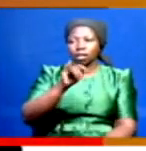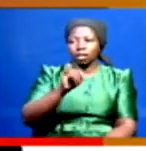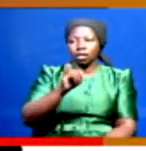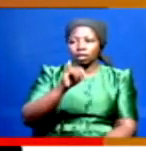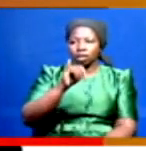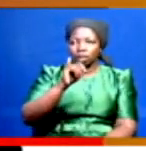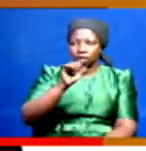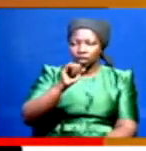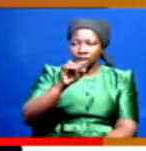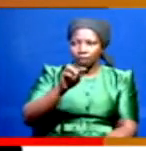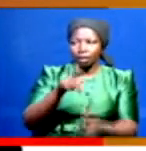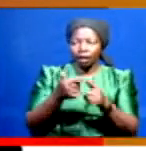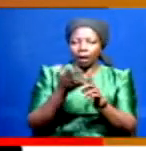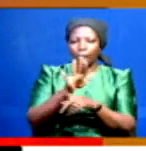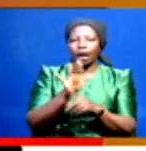discussion.